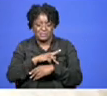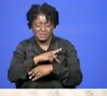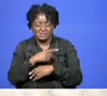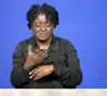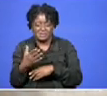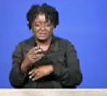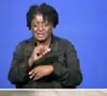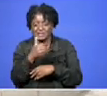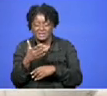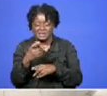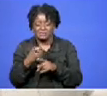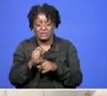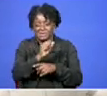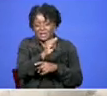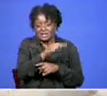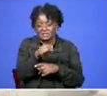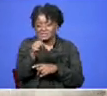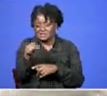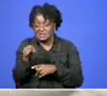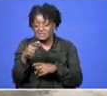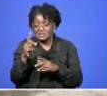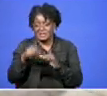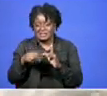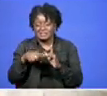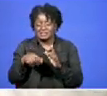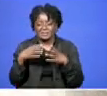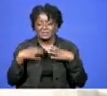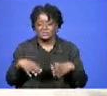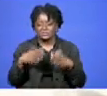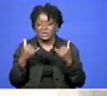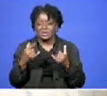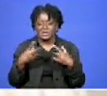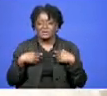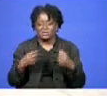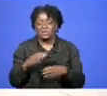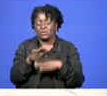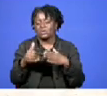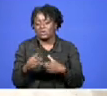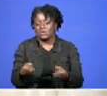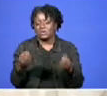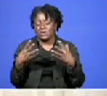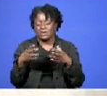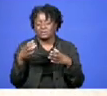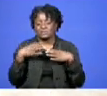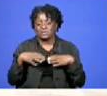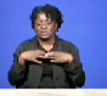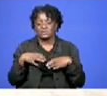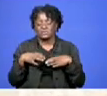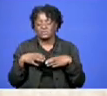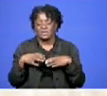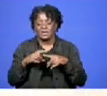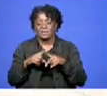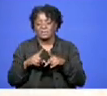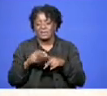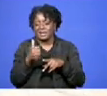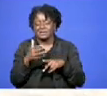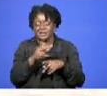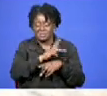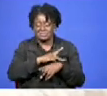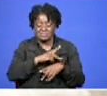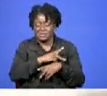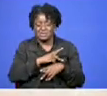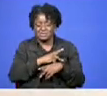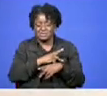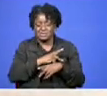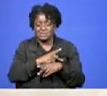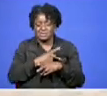Z, except clothes right now, because we've got a whole lot of clothes that we got to get through. But anything in personal hygiene and